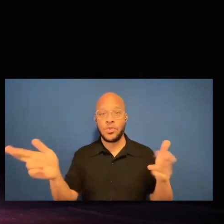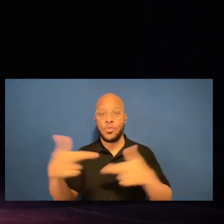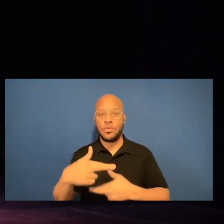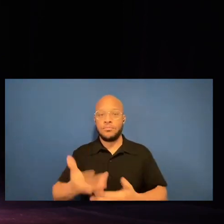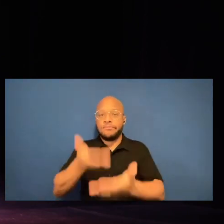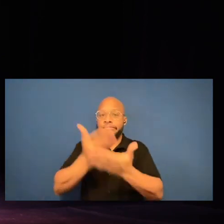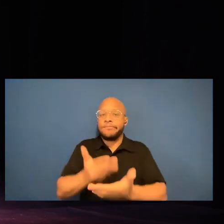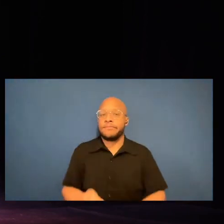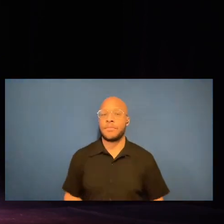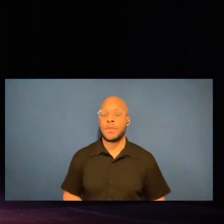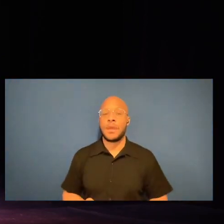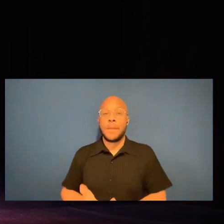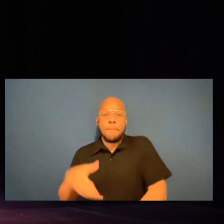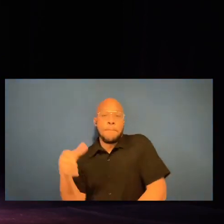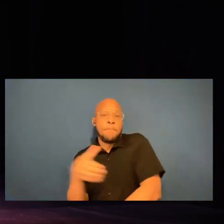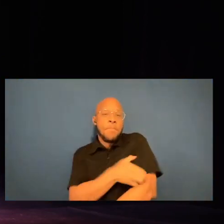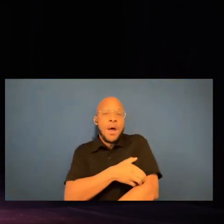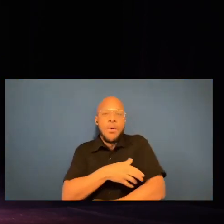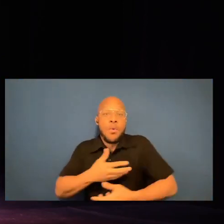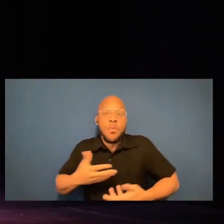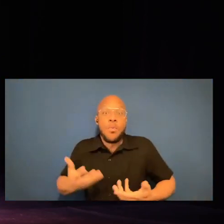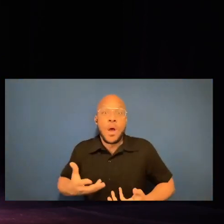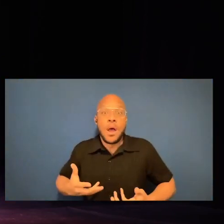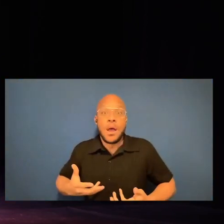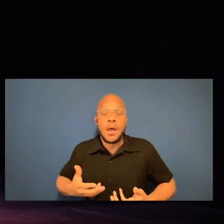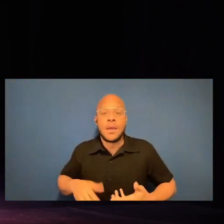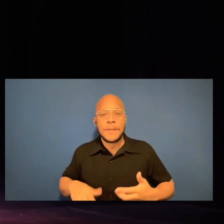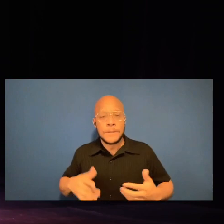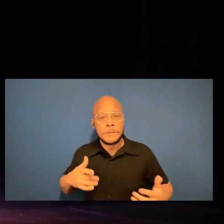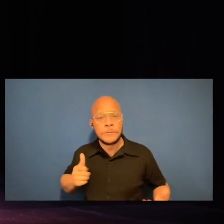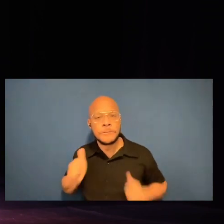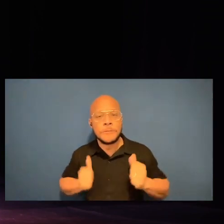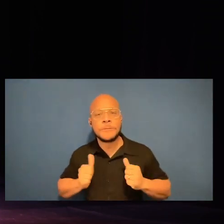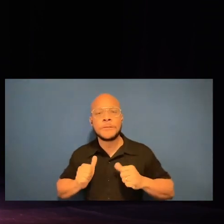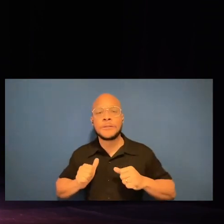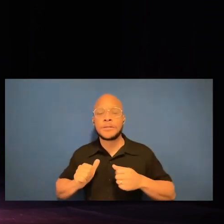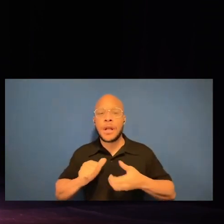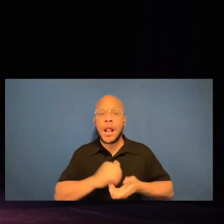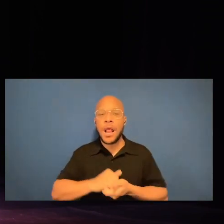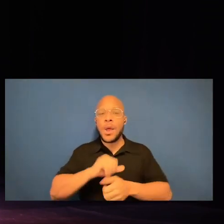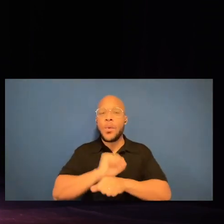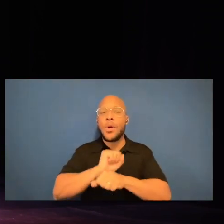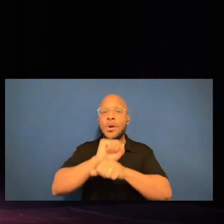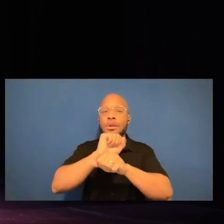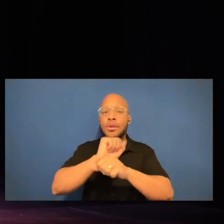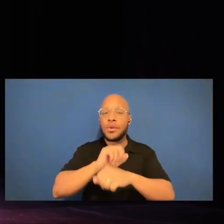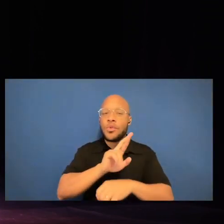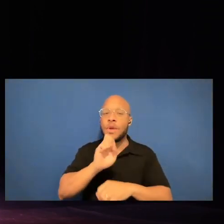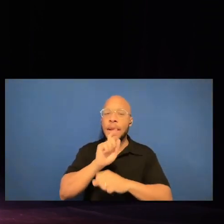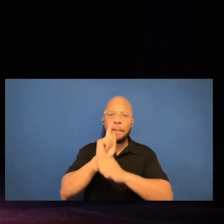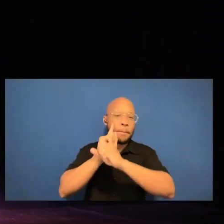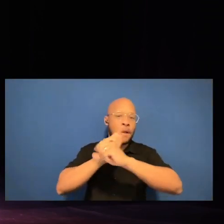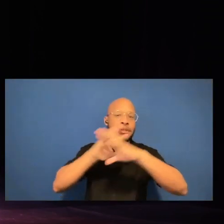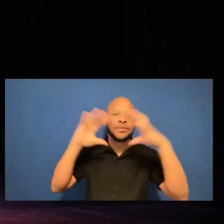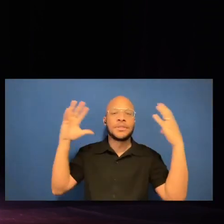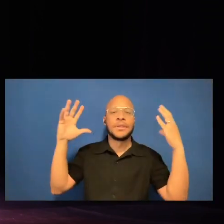and reimagination, a seedling blueprint for the future waiting to write itself into